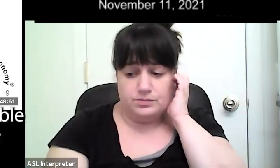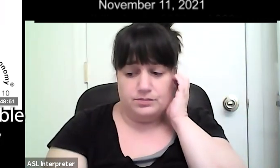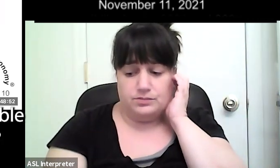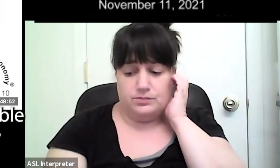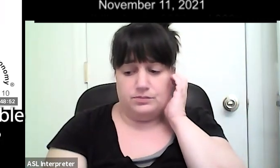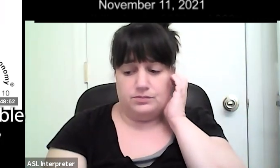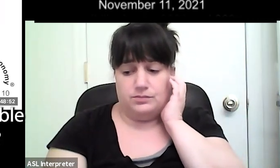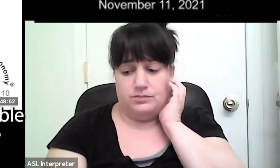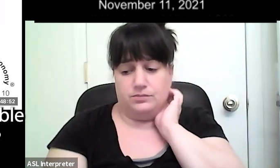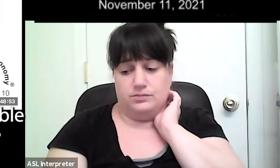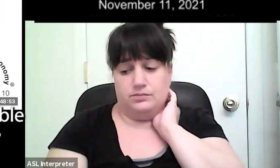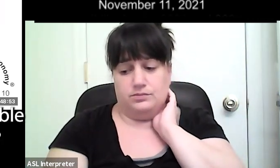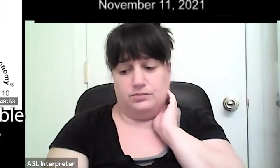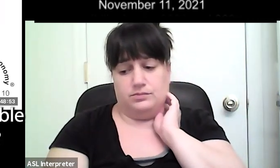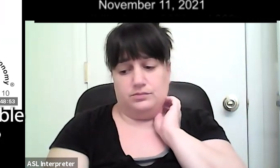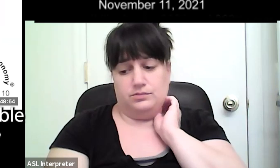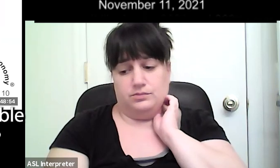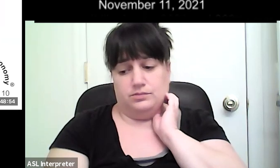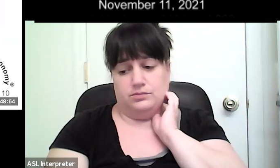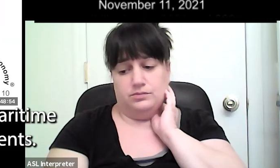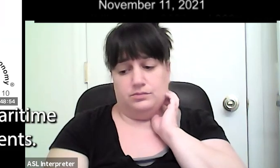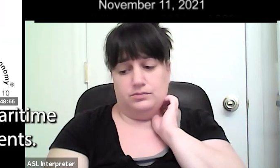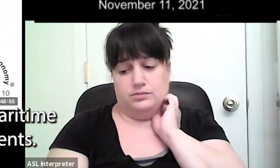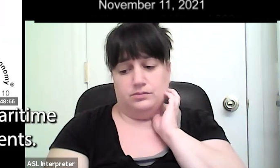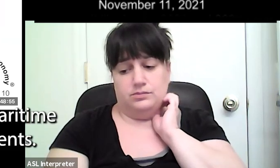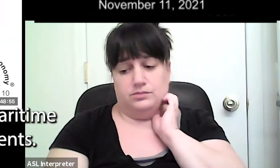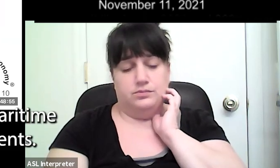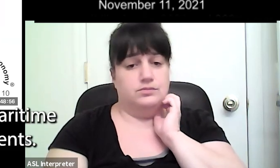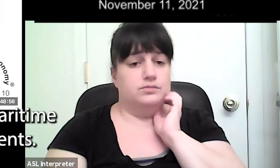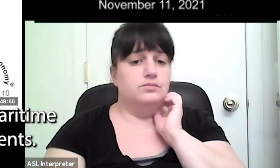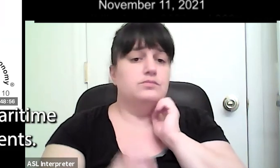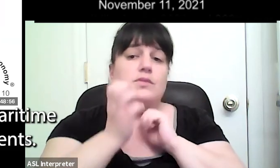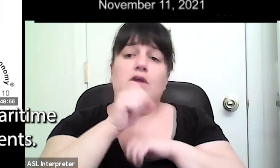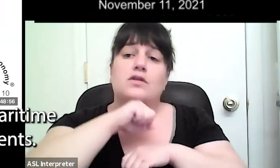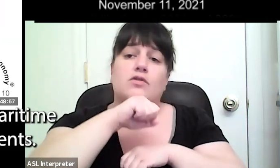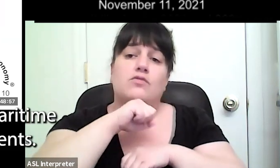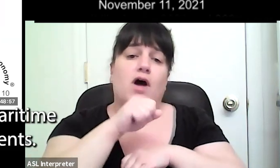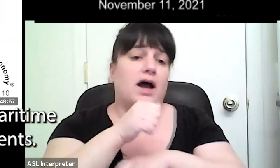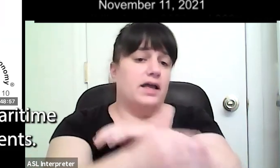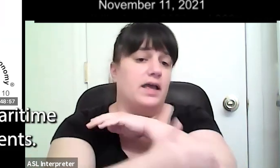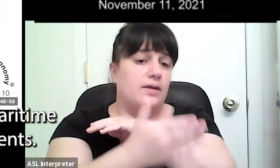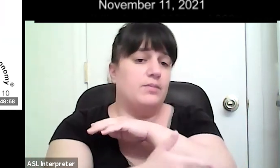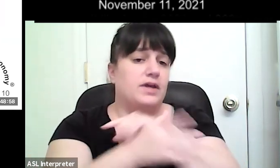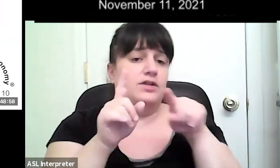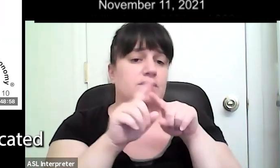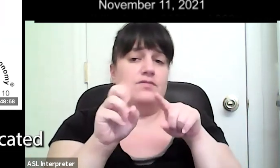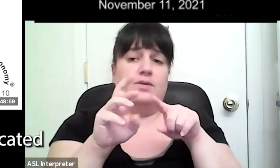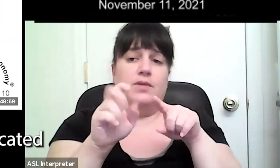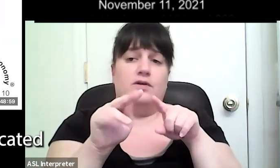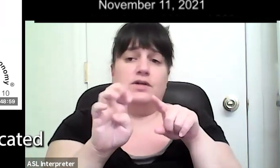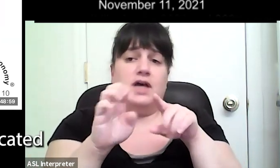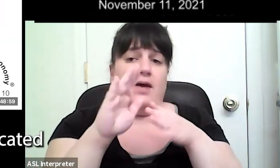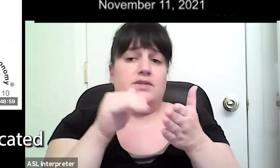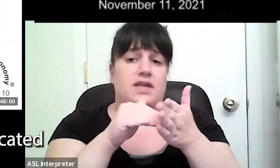Or how about an outreach table located on a rocky beach? It's possible. There are different maritime centers that have outreach events. So